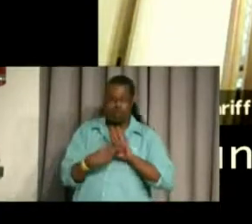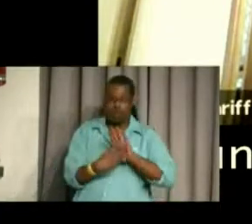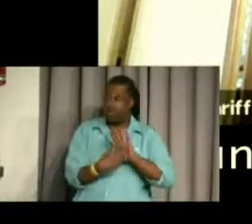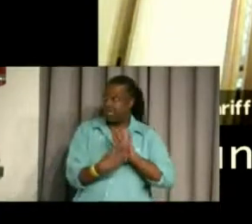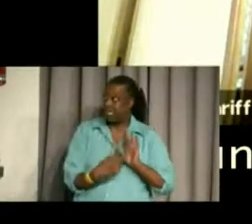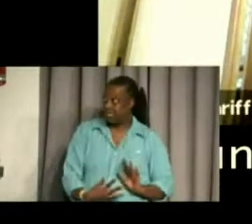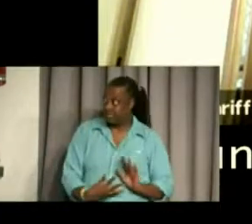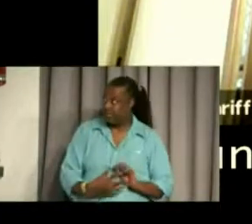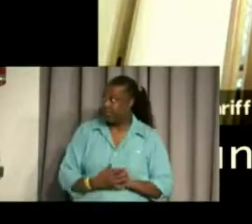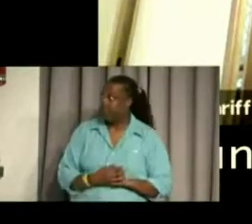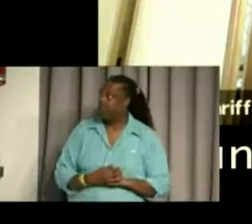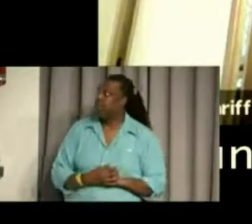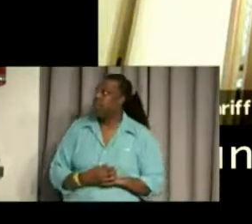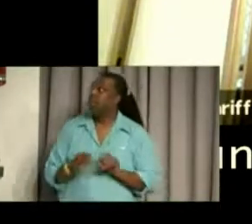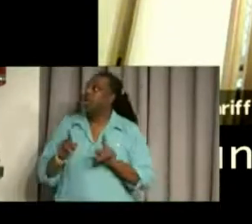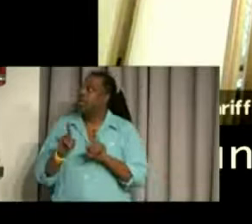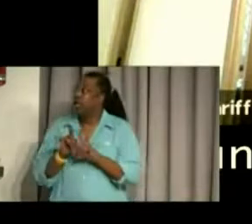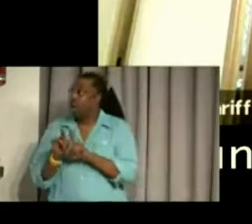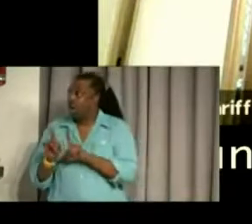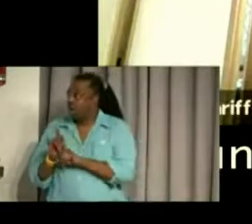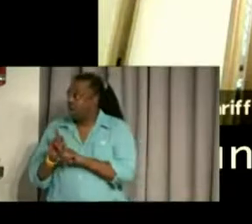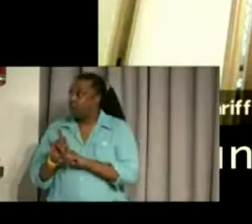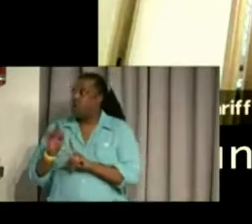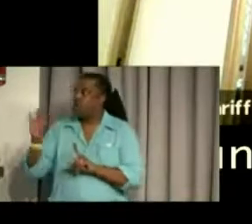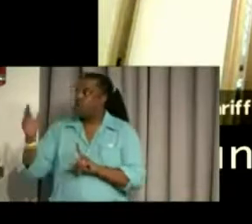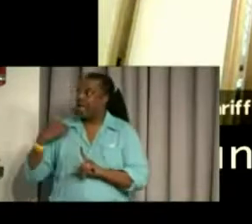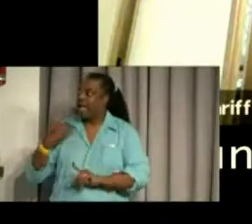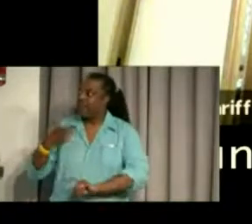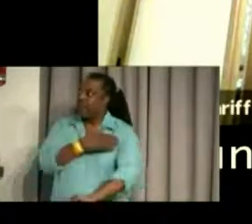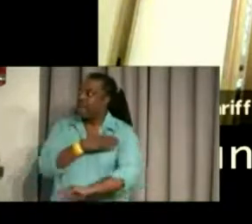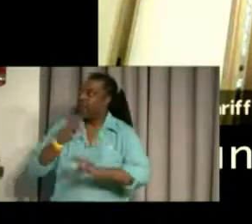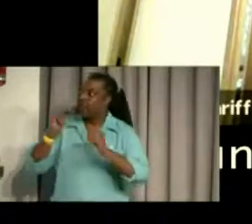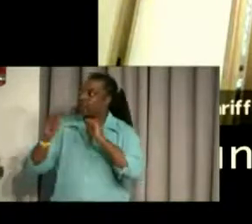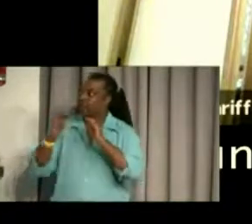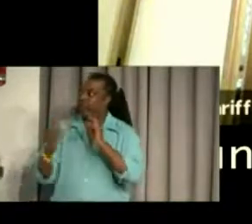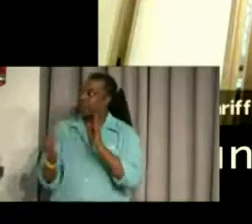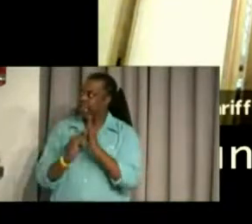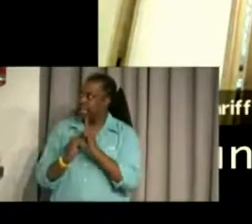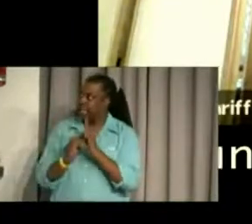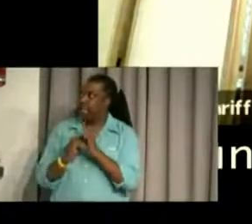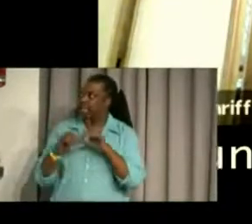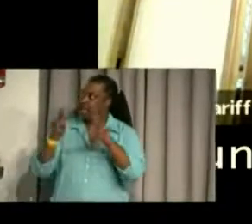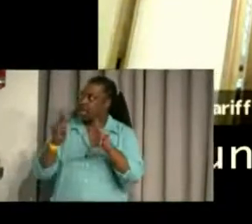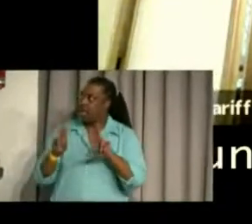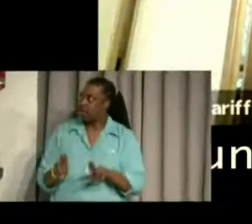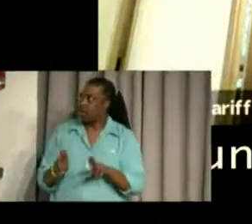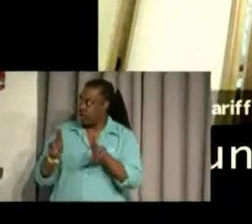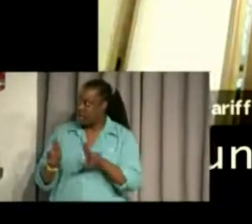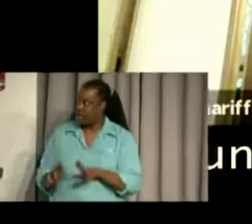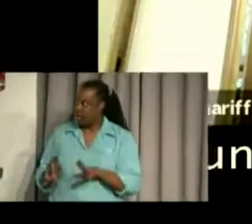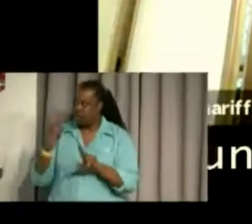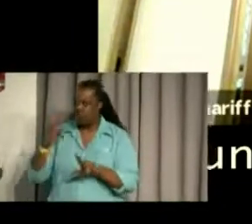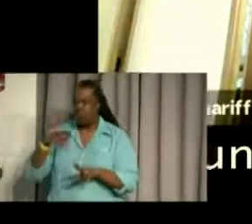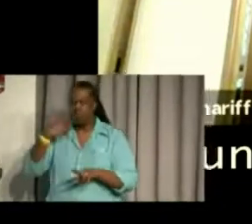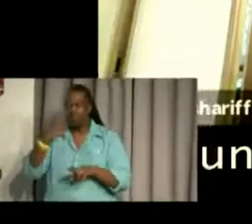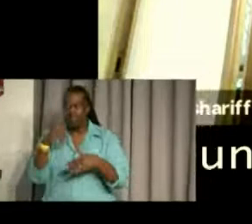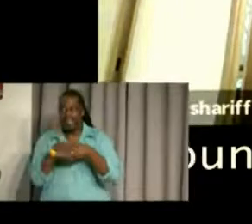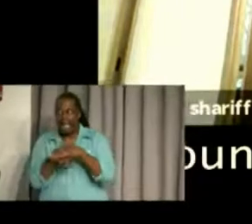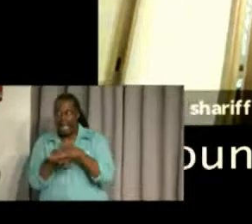representatives. And then also they had the power to renegotiate union contracts, sell off public